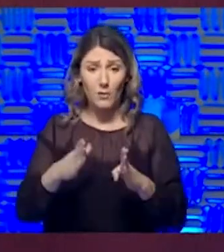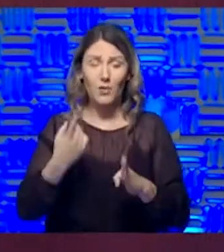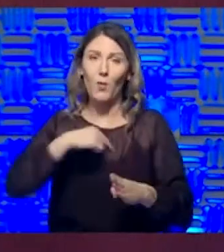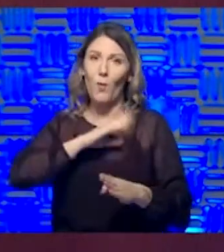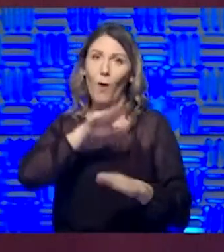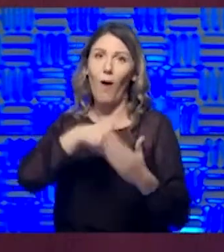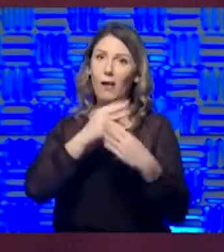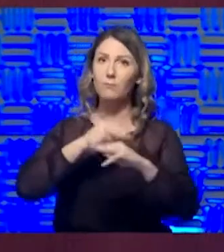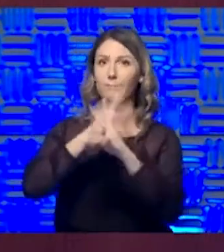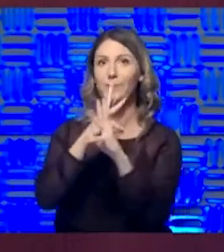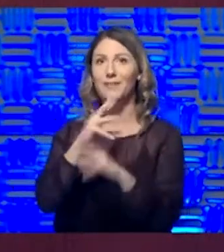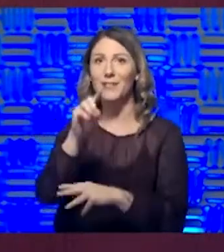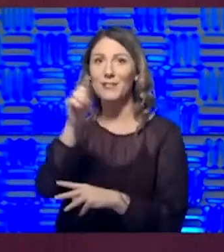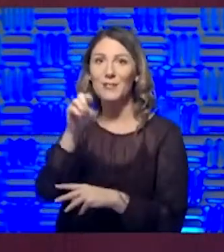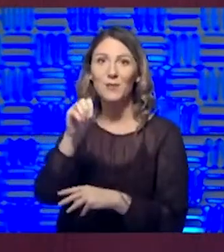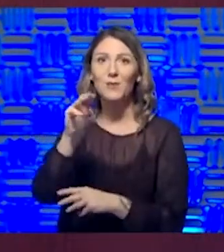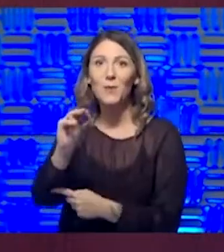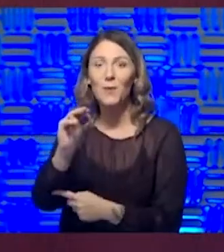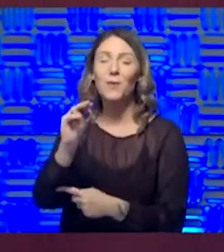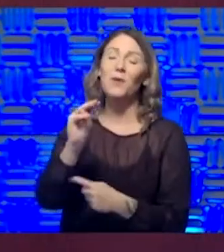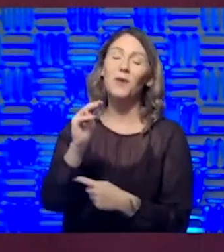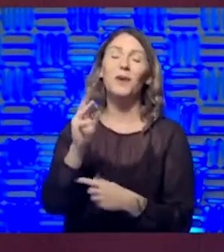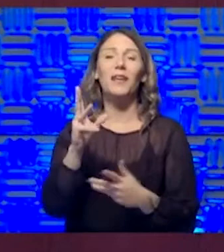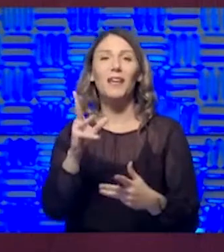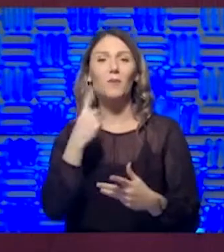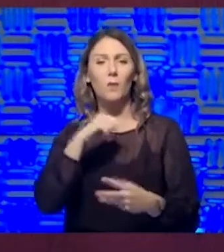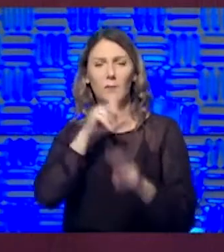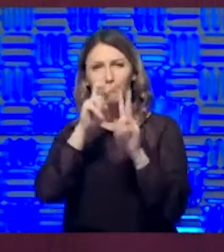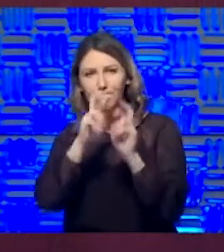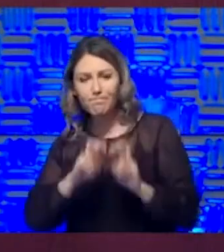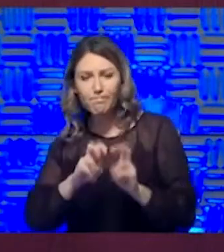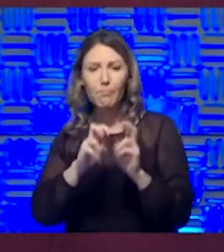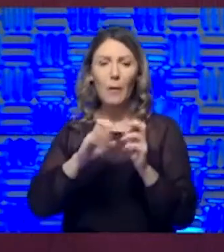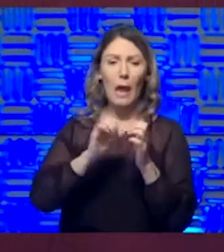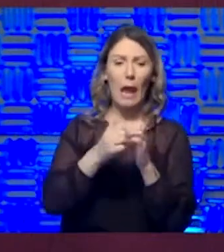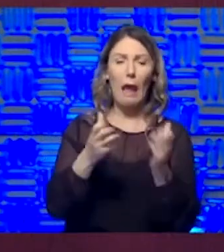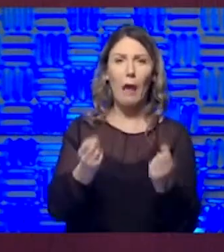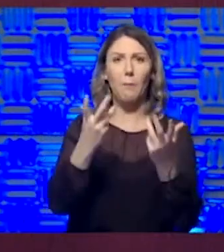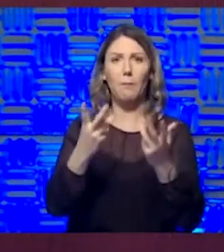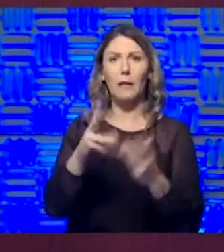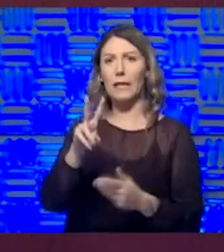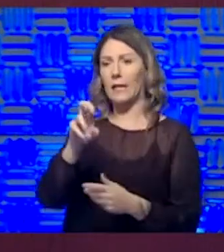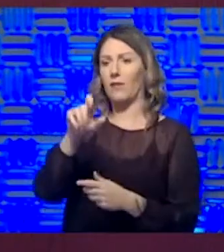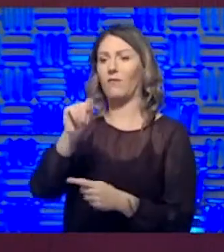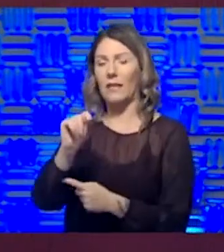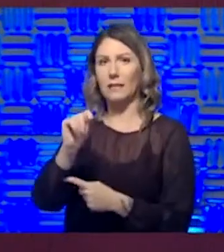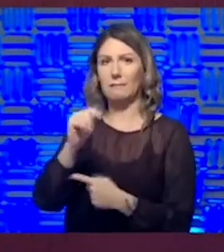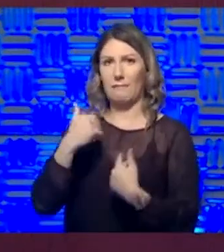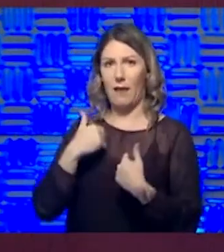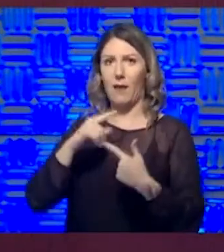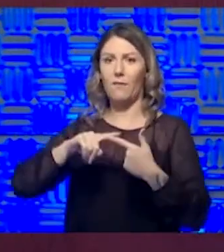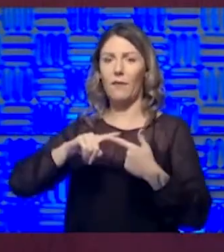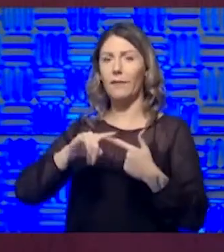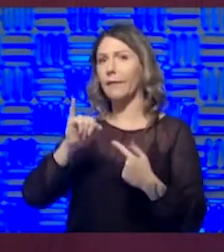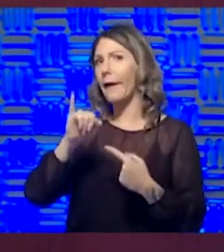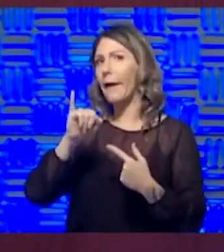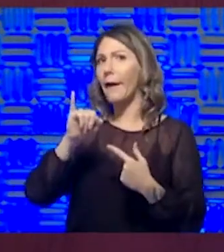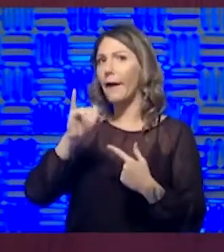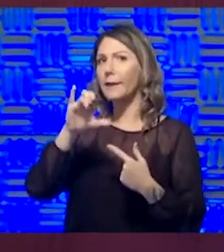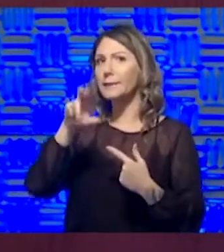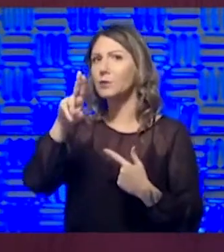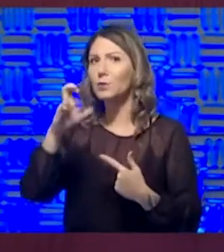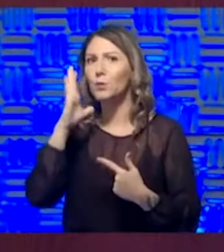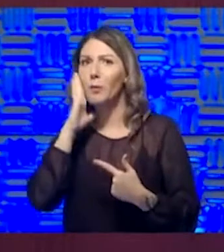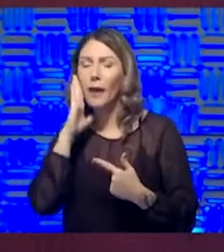nowadays, and we assessed how many ventilators do we currently have, ICU beds, and then how many could we have at each